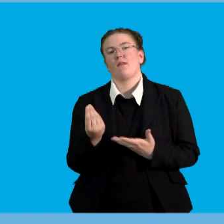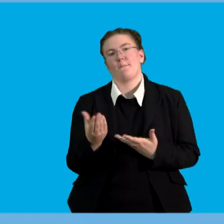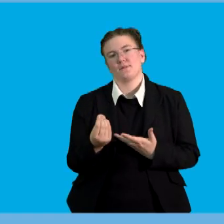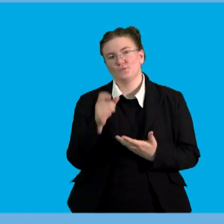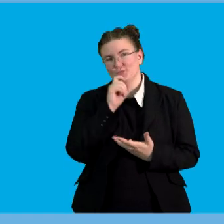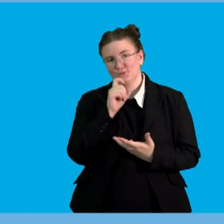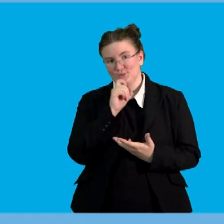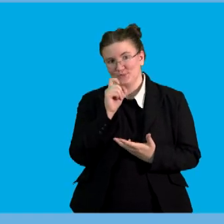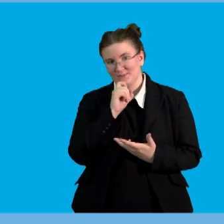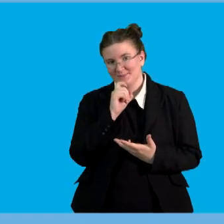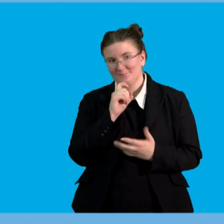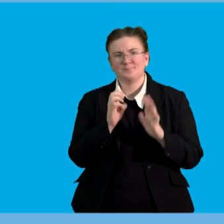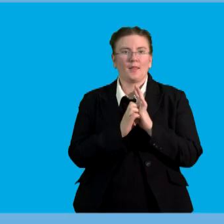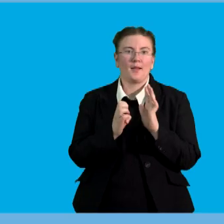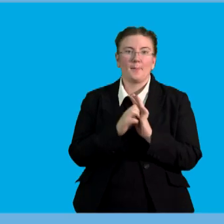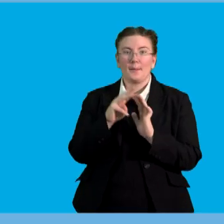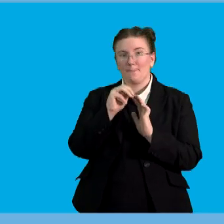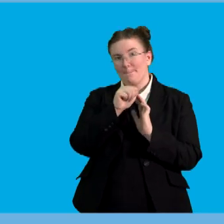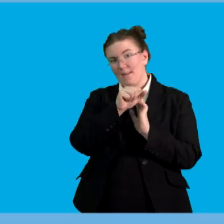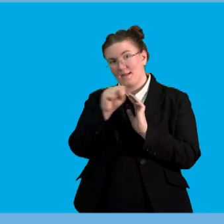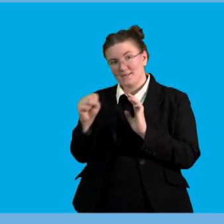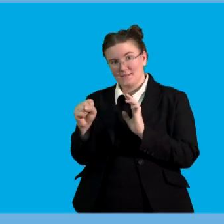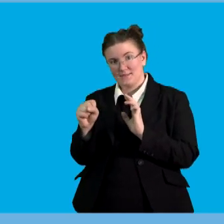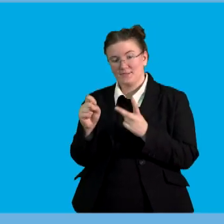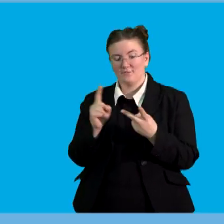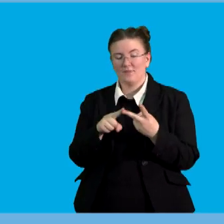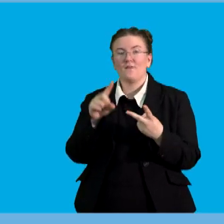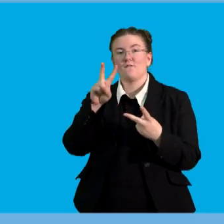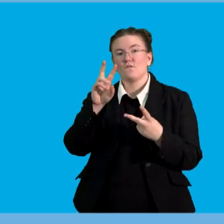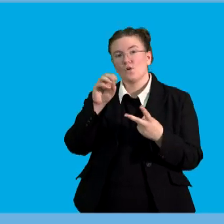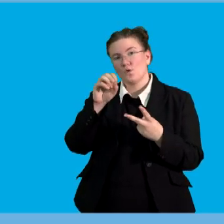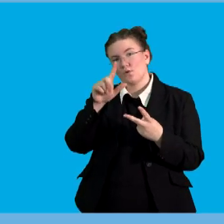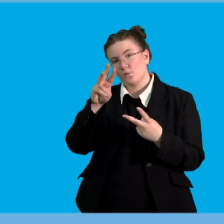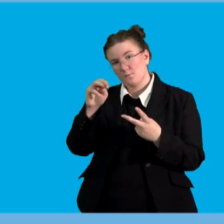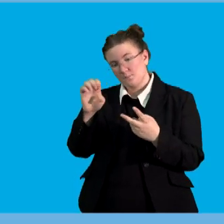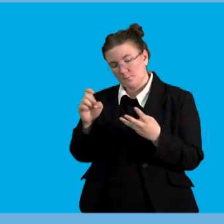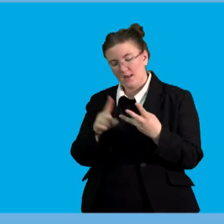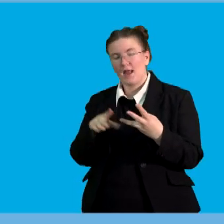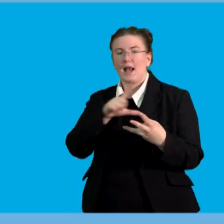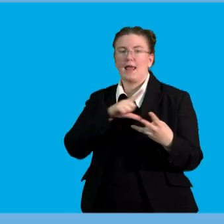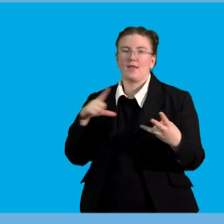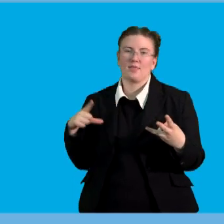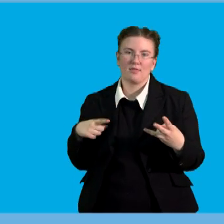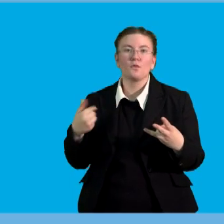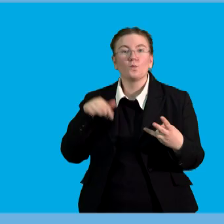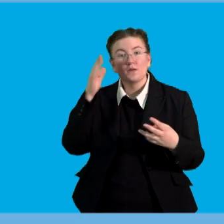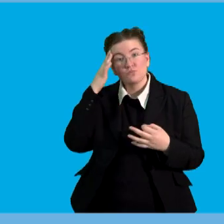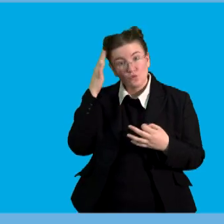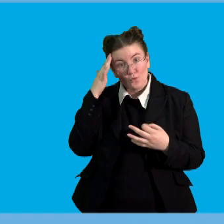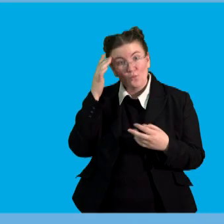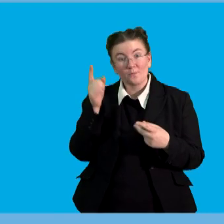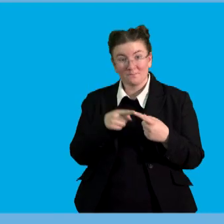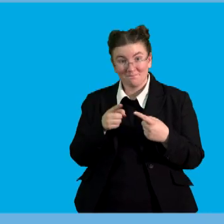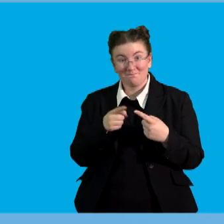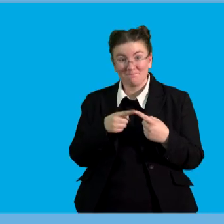physical quantity can be expressed as numbers, for example, mass, volume, and length. We know that when we're talking about mass